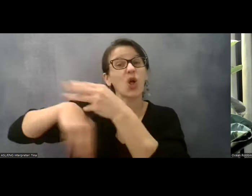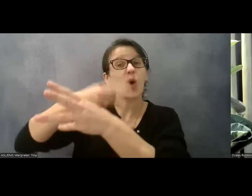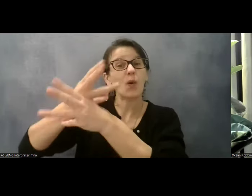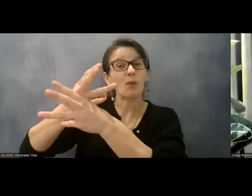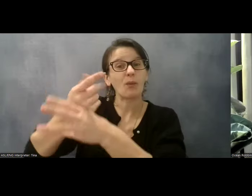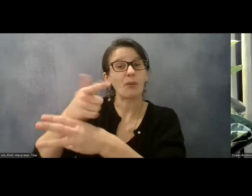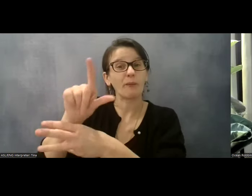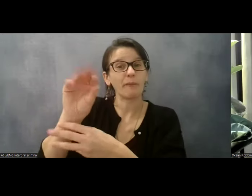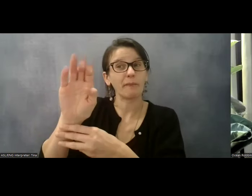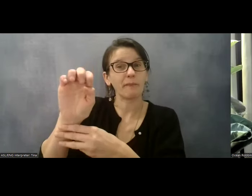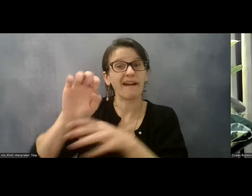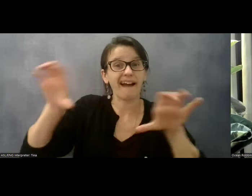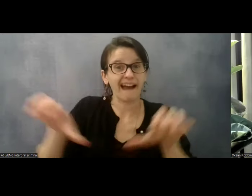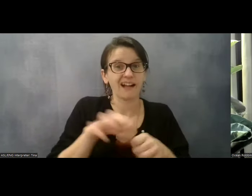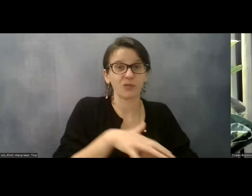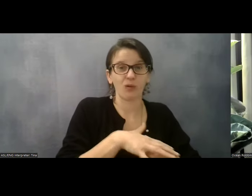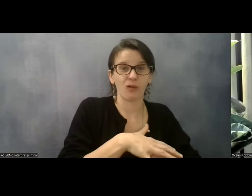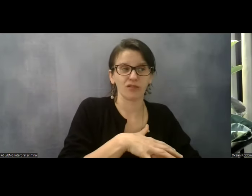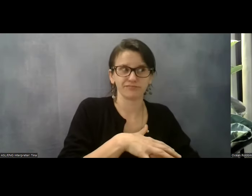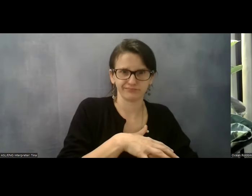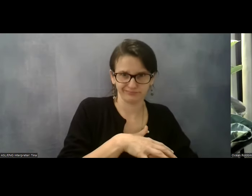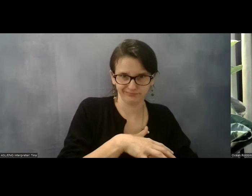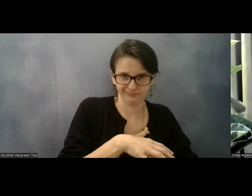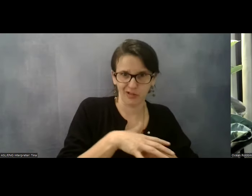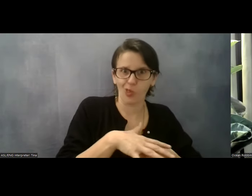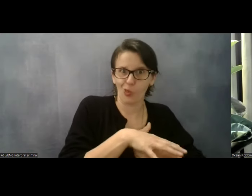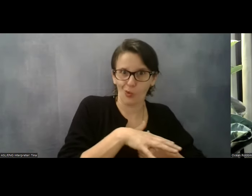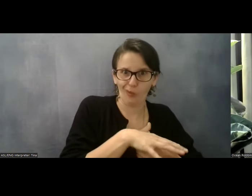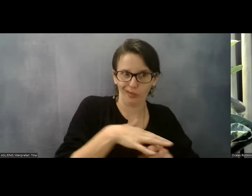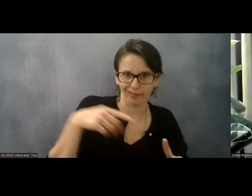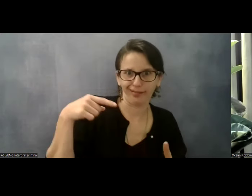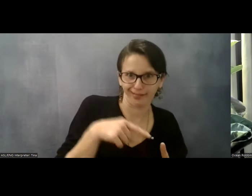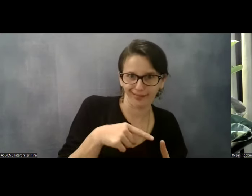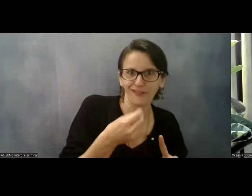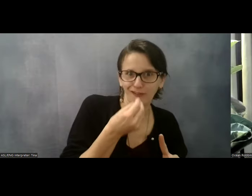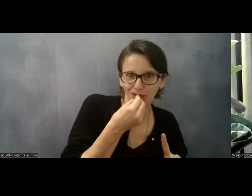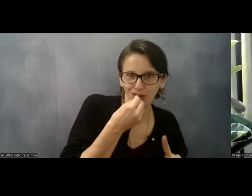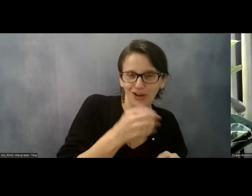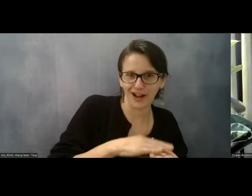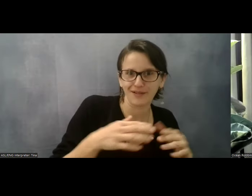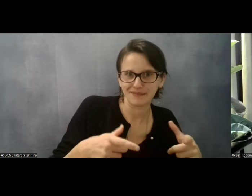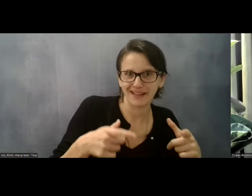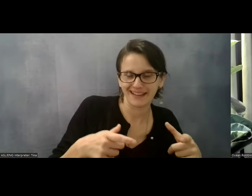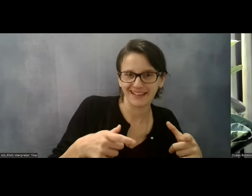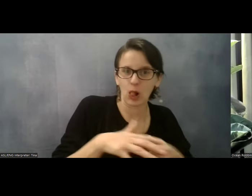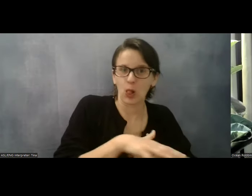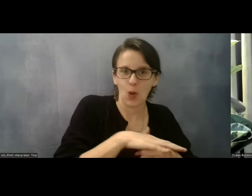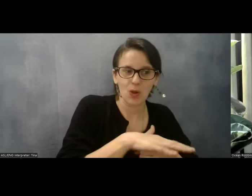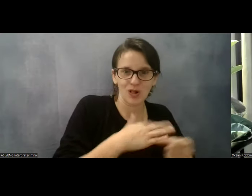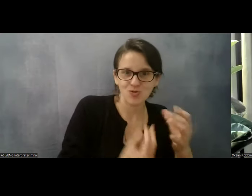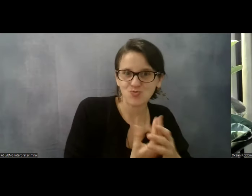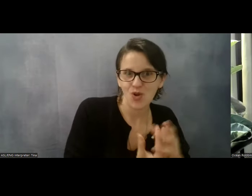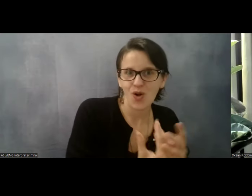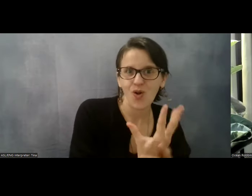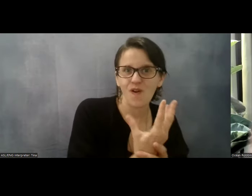Well, you can't get a lot more local or global than the food on your plate. When you get locally grown food, the fresher, the